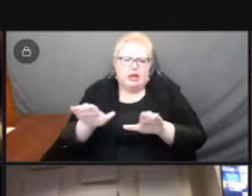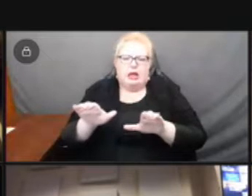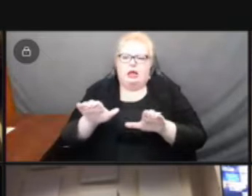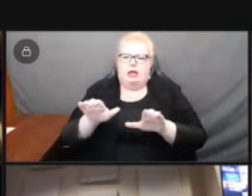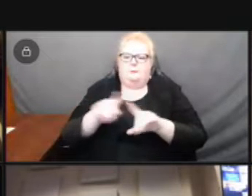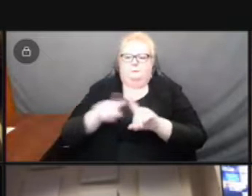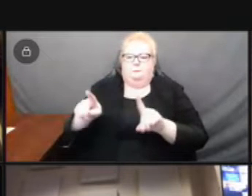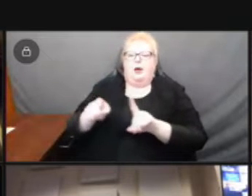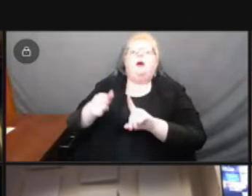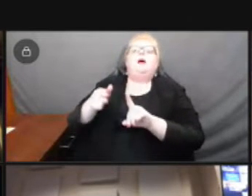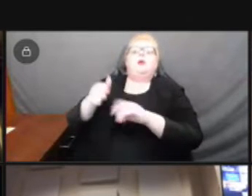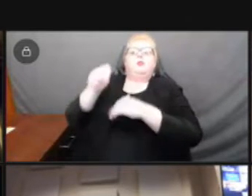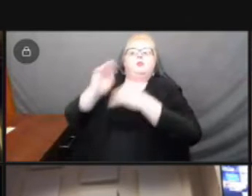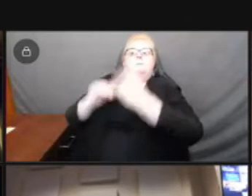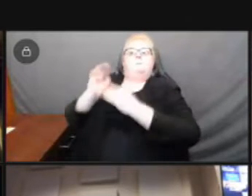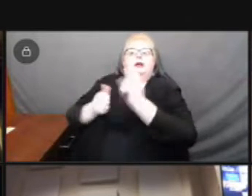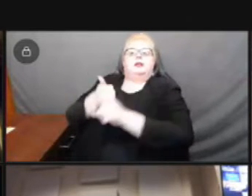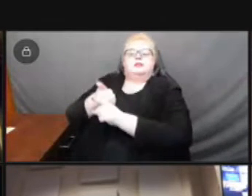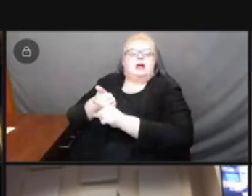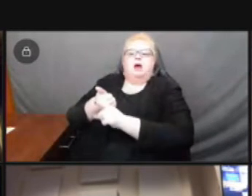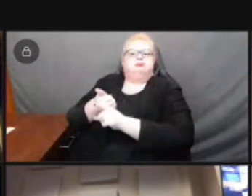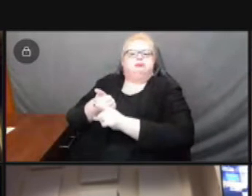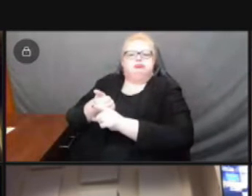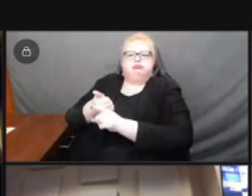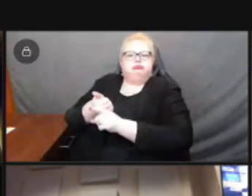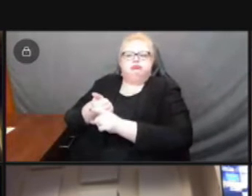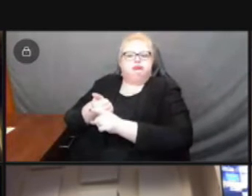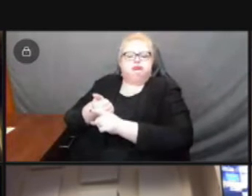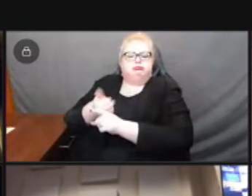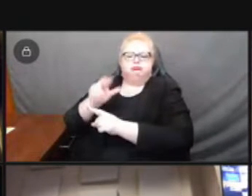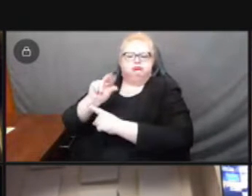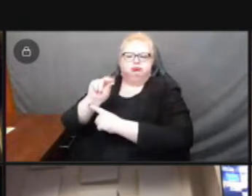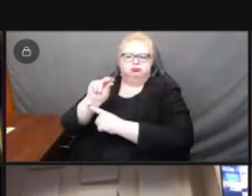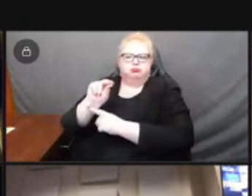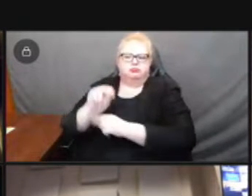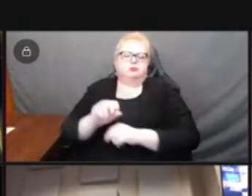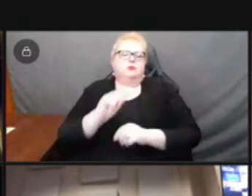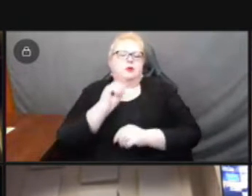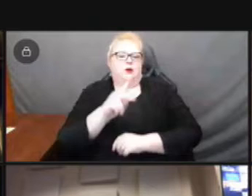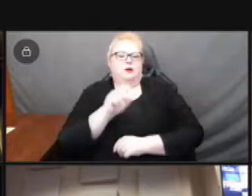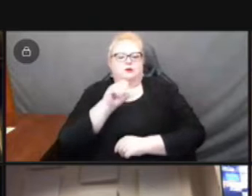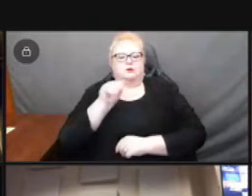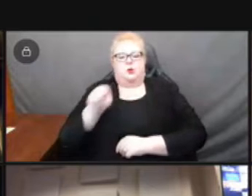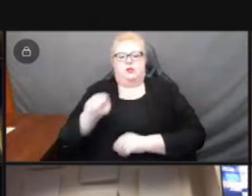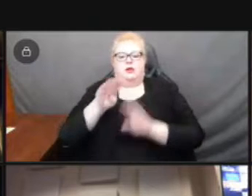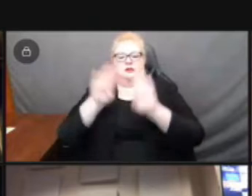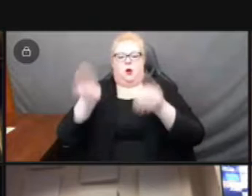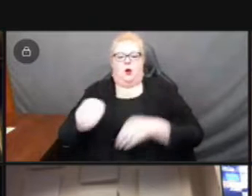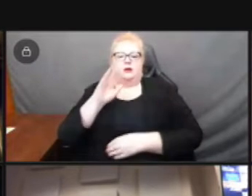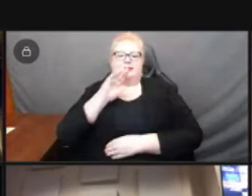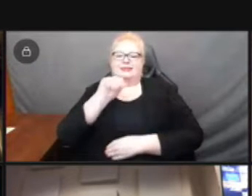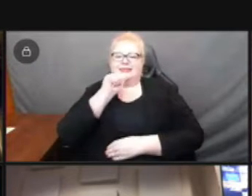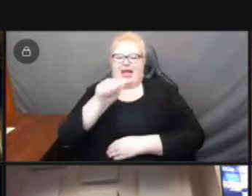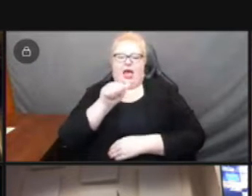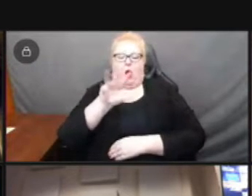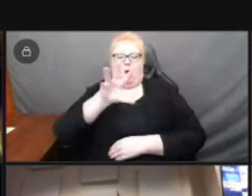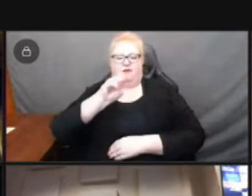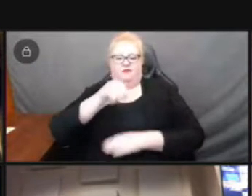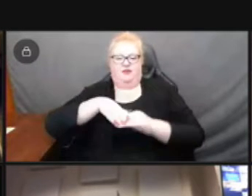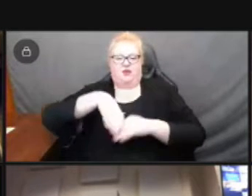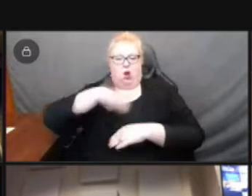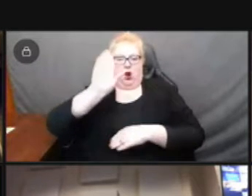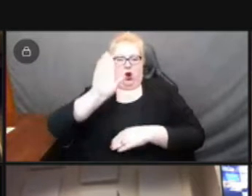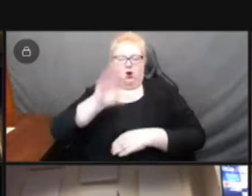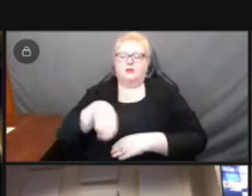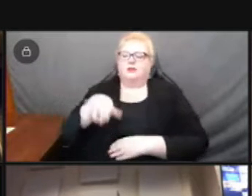itself is not a historical structure and is not in a historical area. So it's not over 50 years old? Yes, it's over 50 years old, but